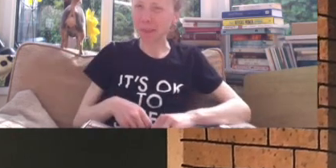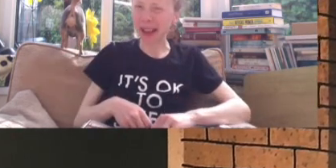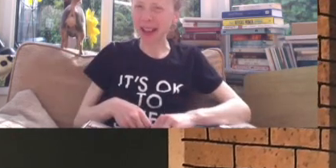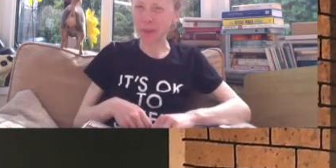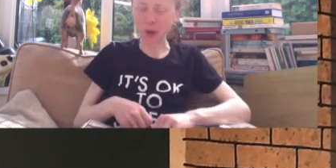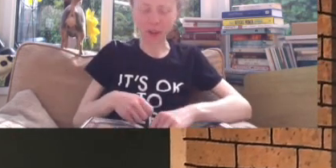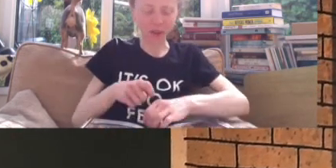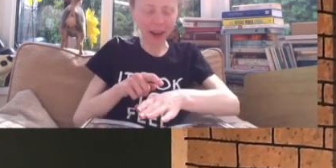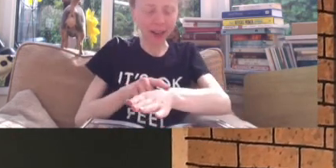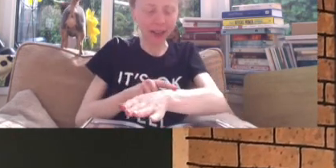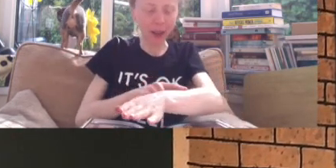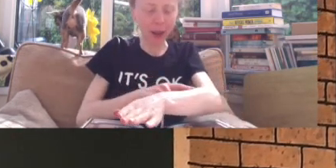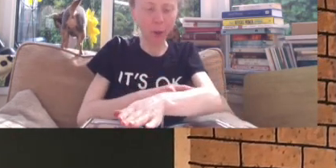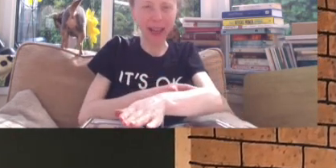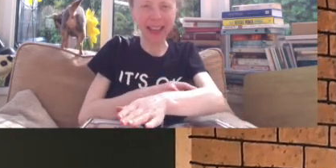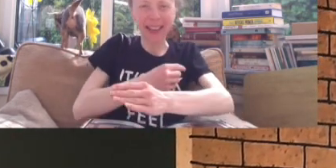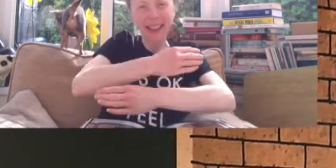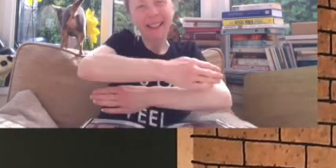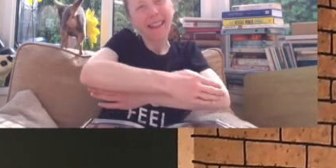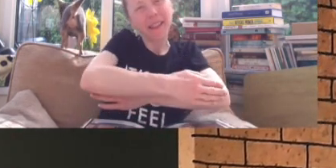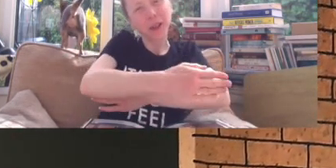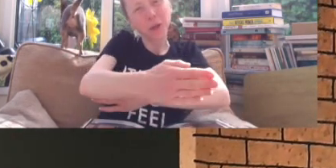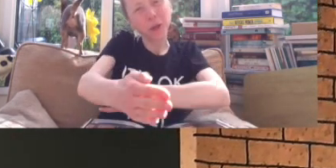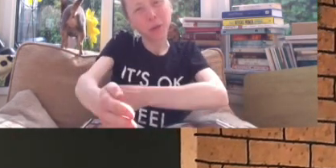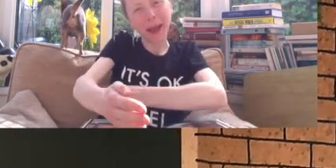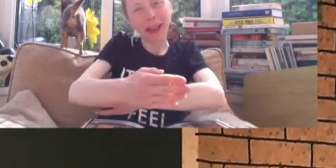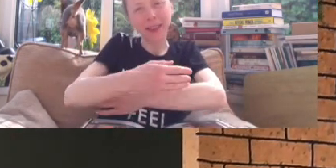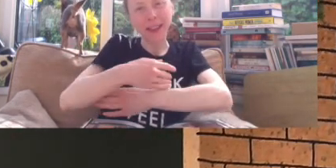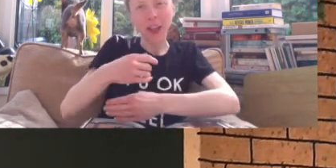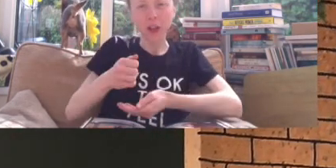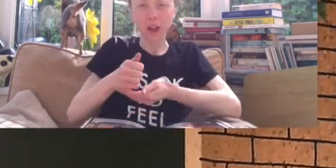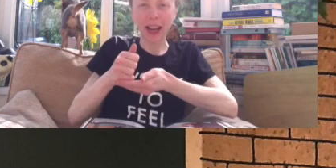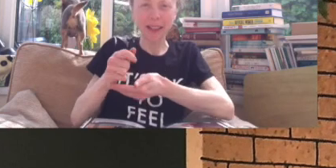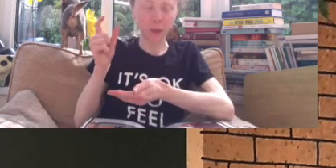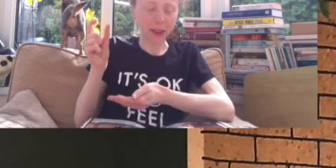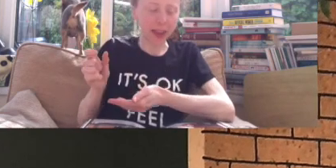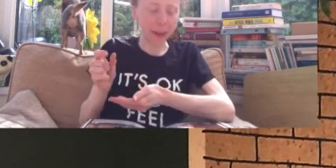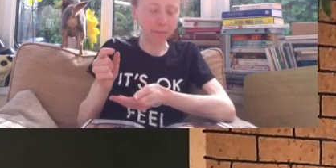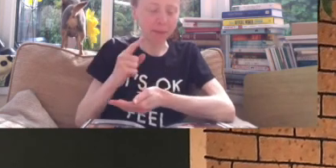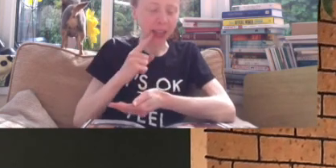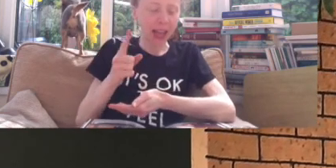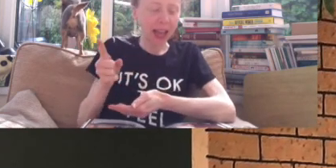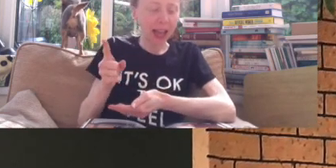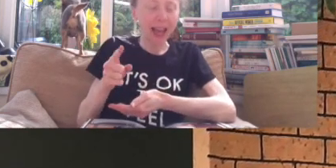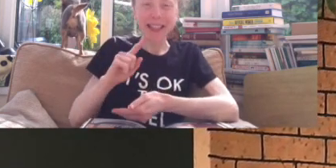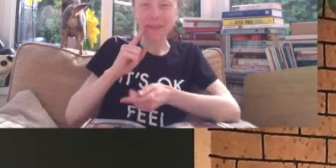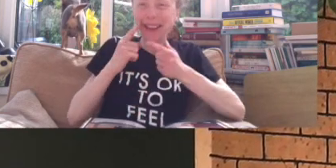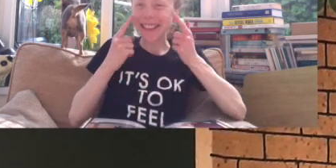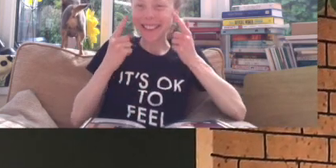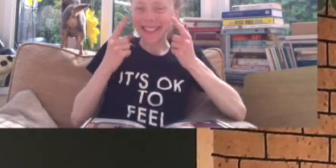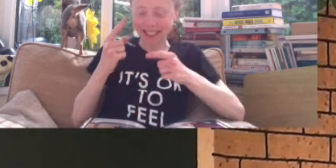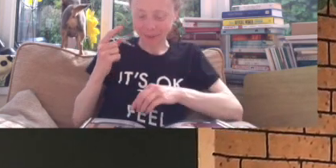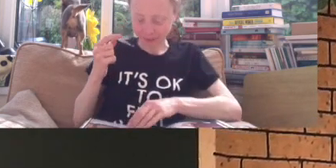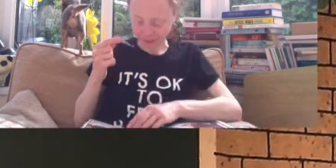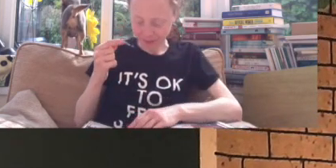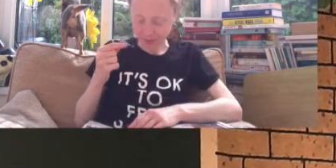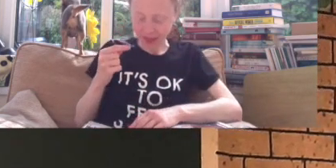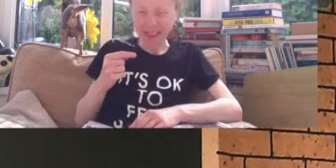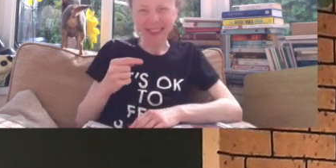The man moves very slowly and the doorman chats with him and